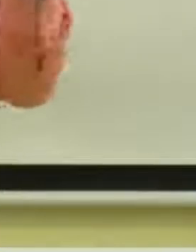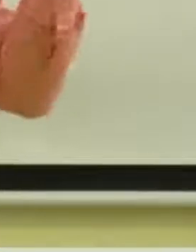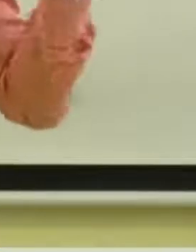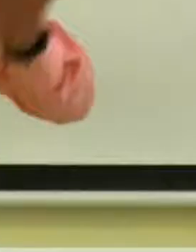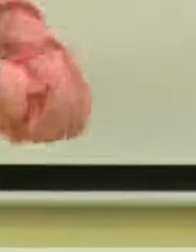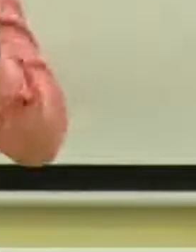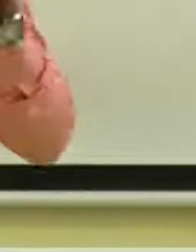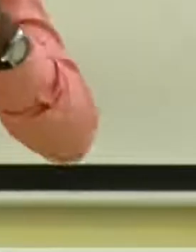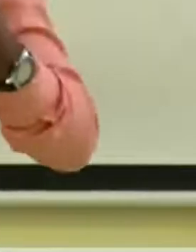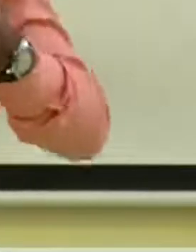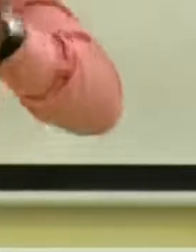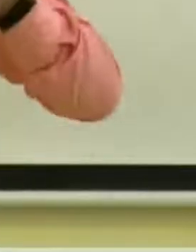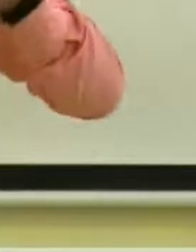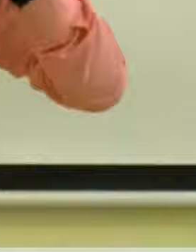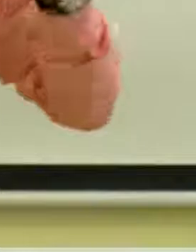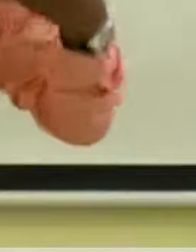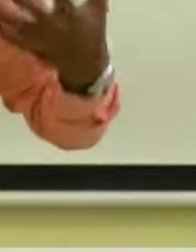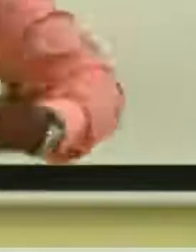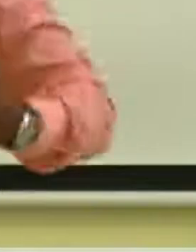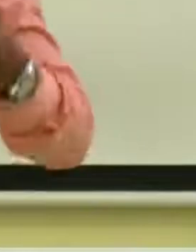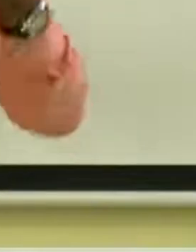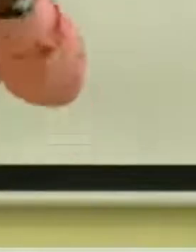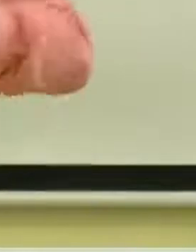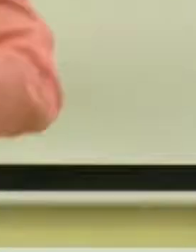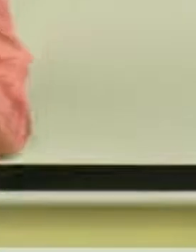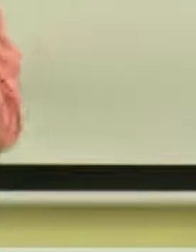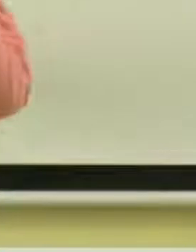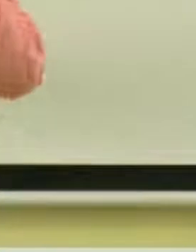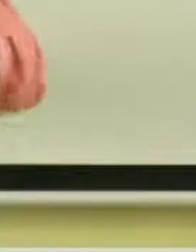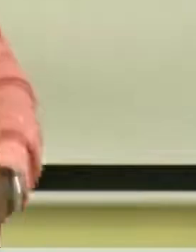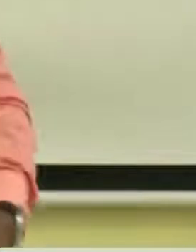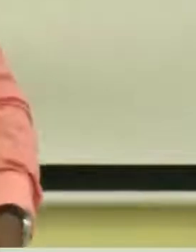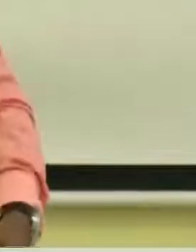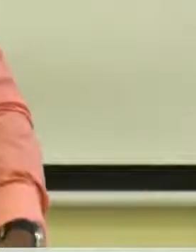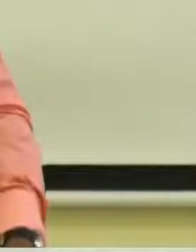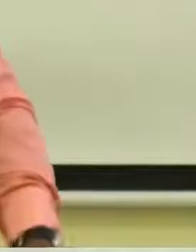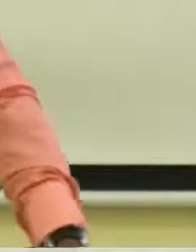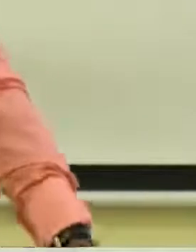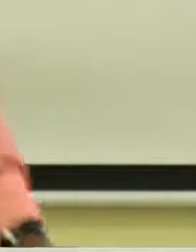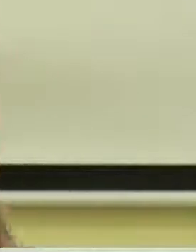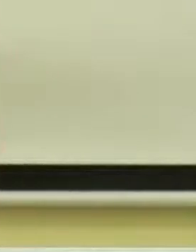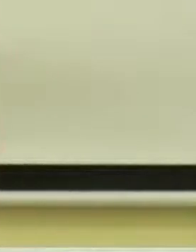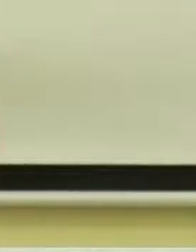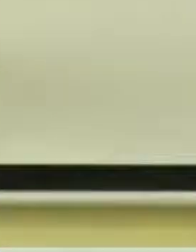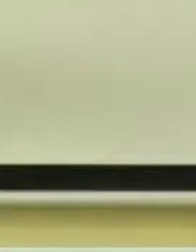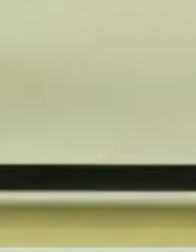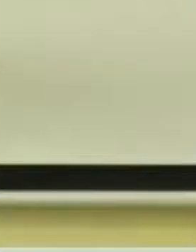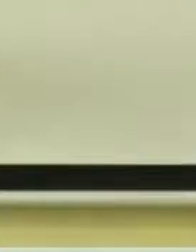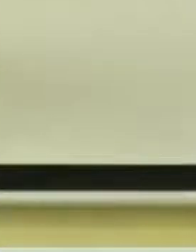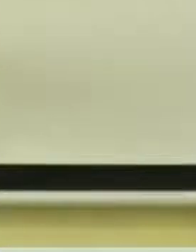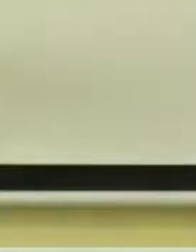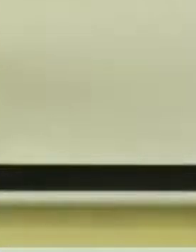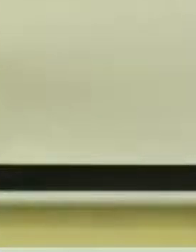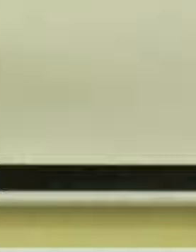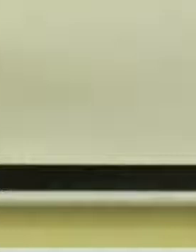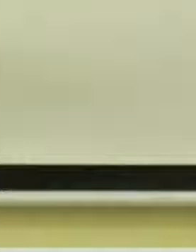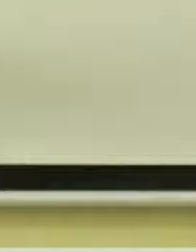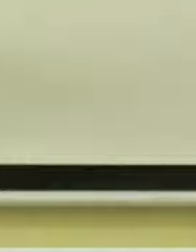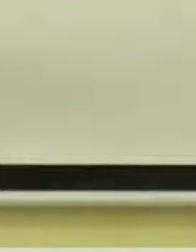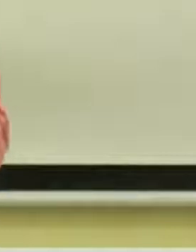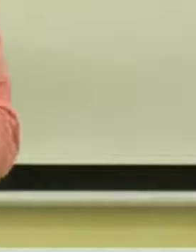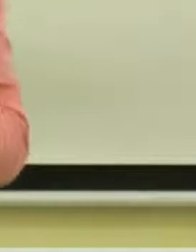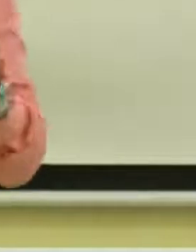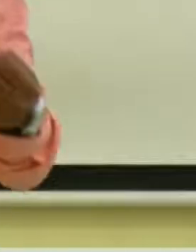in about 10 minutes we have a reaction to all these presentations before we move to the presentation